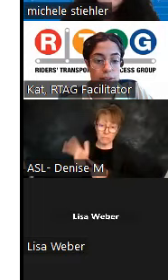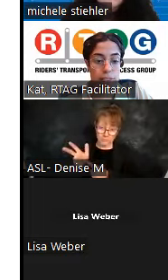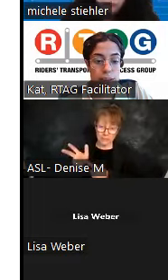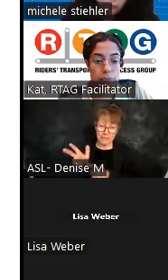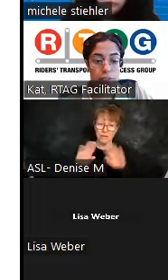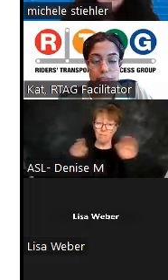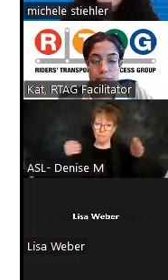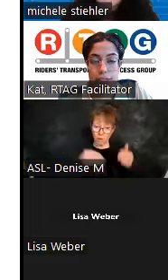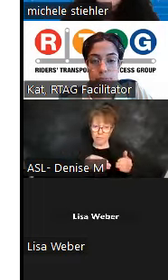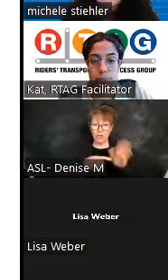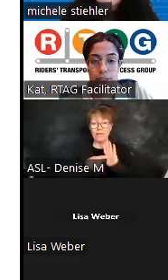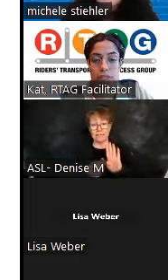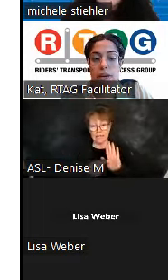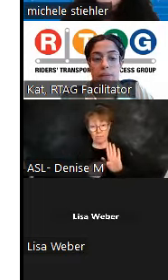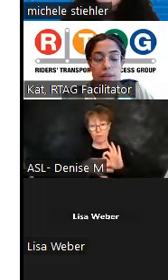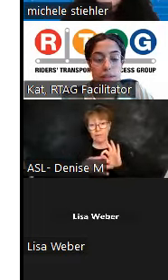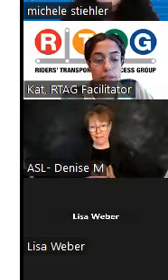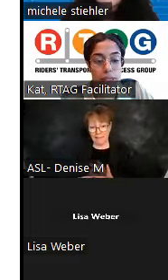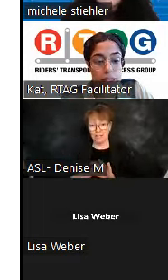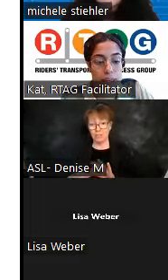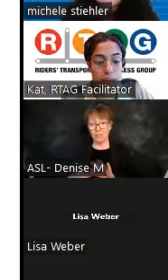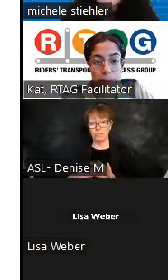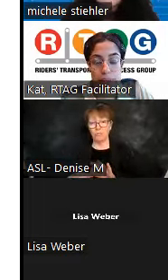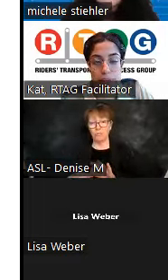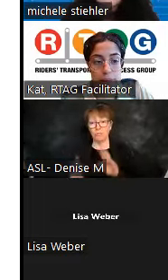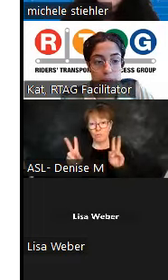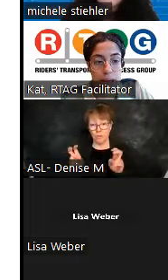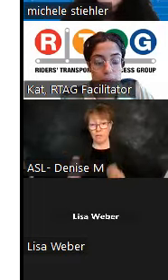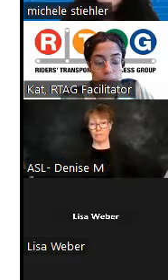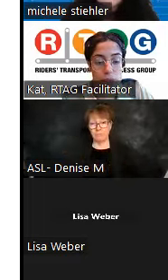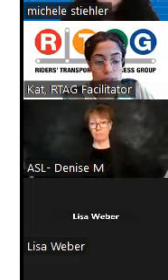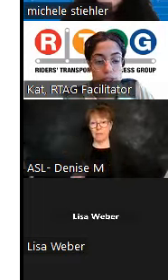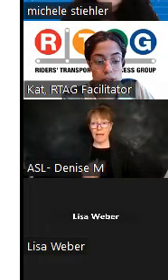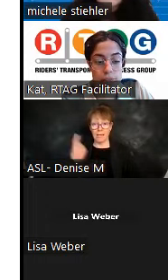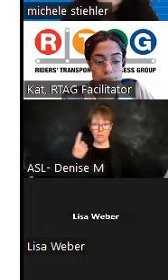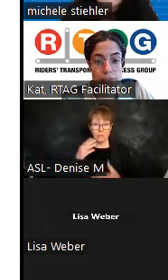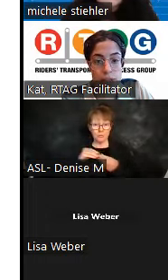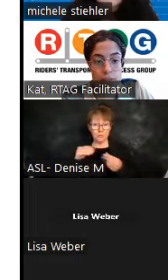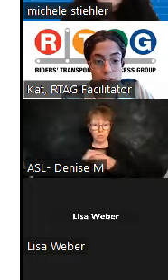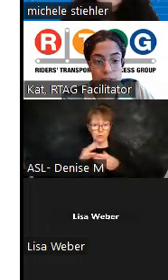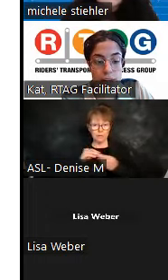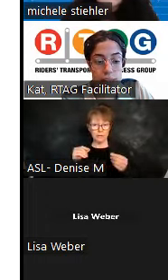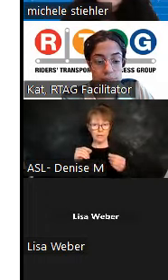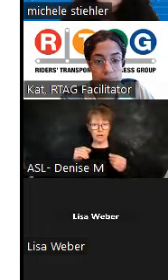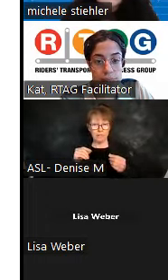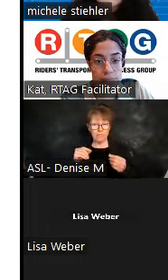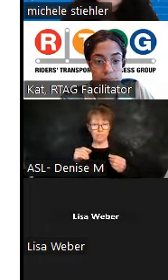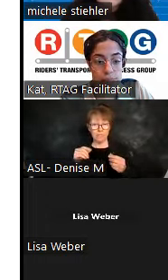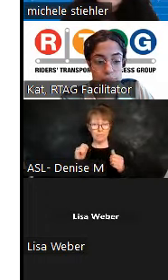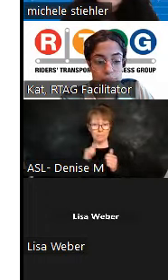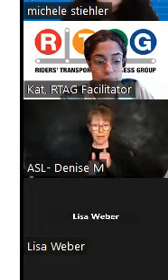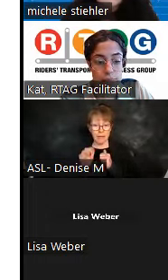focus on an example related to this specific topic. Does anybody have any stories to share? Feel free to raise your hand.